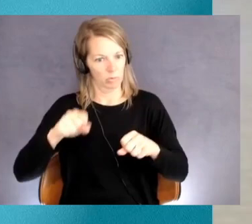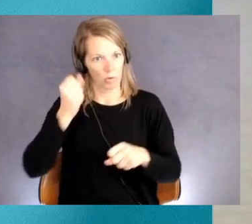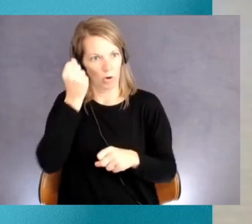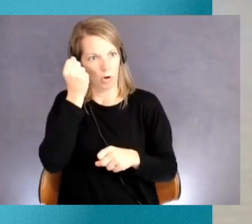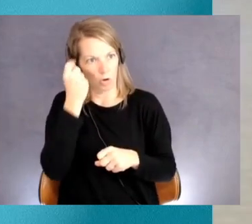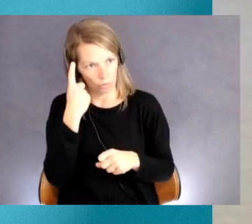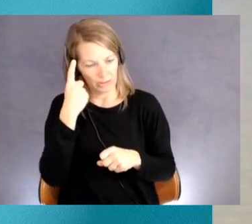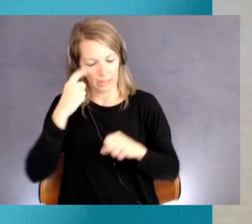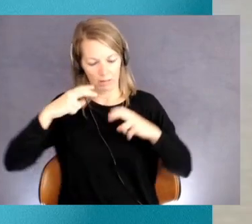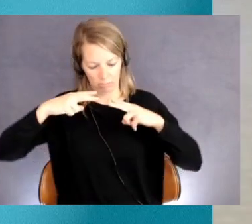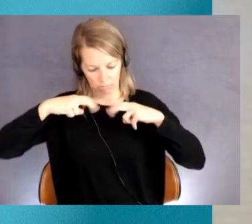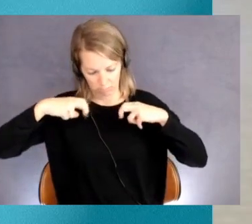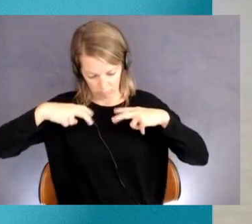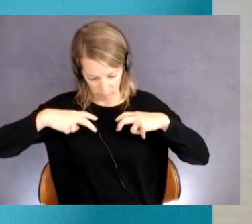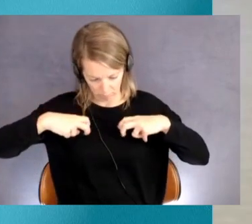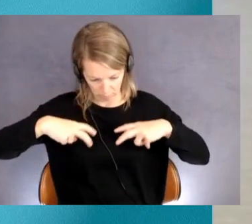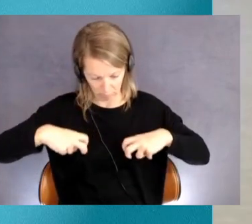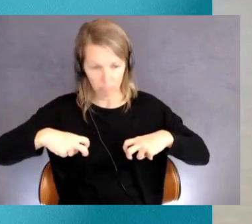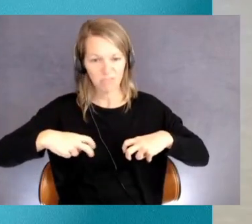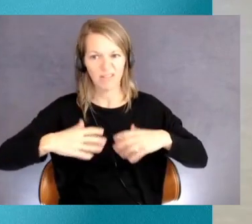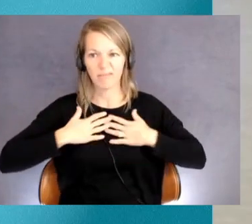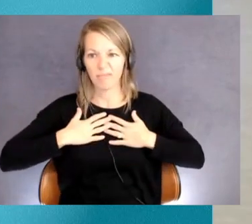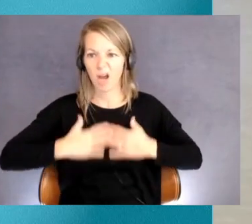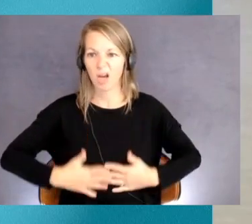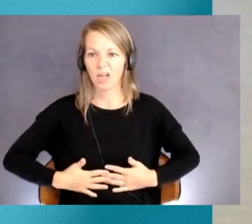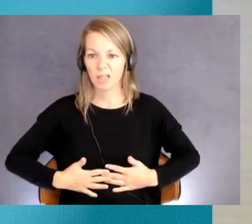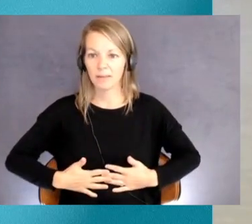nature of the human cell.